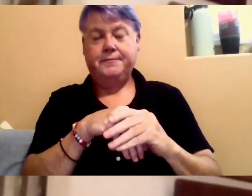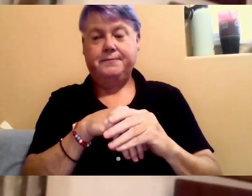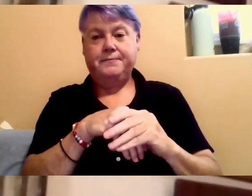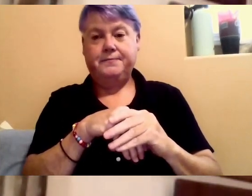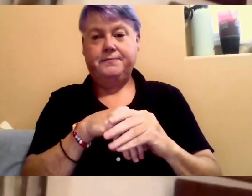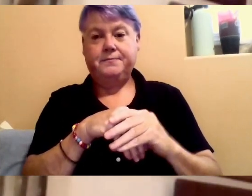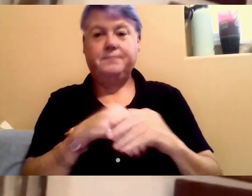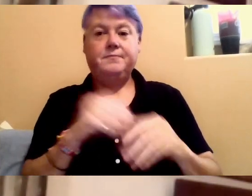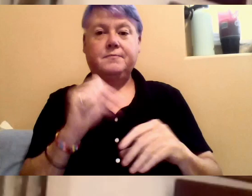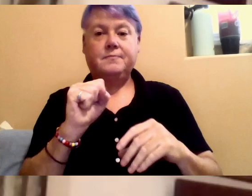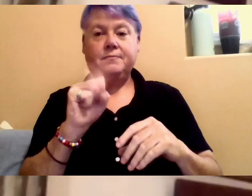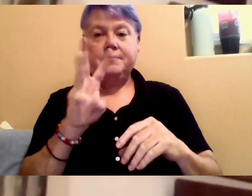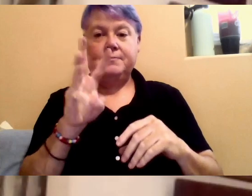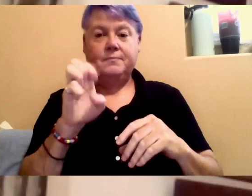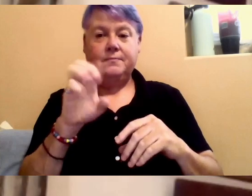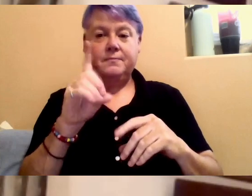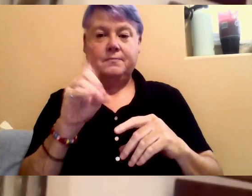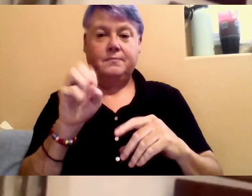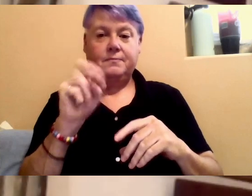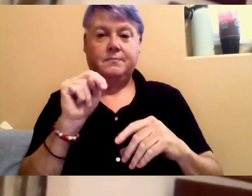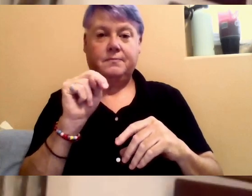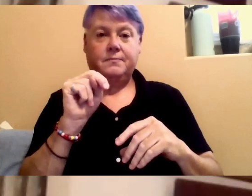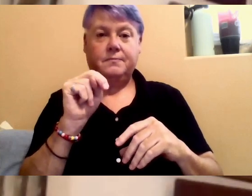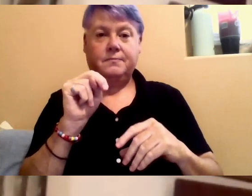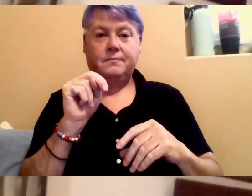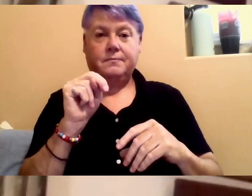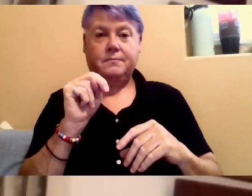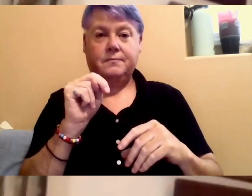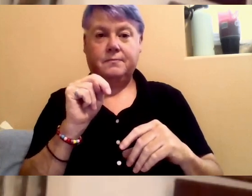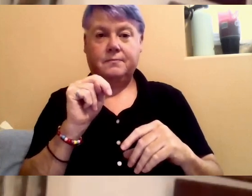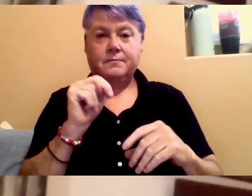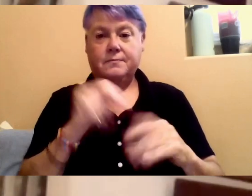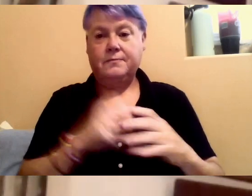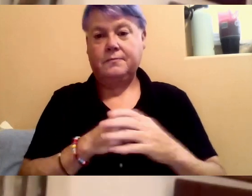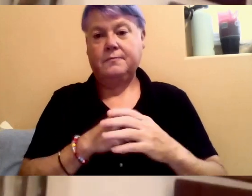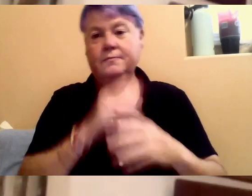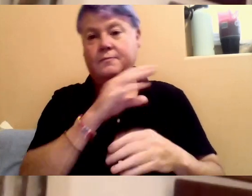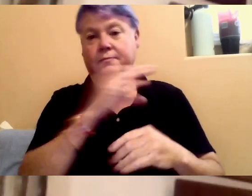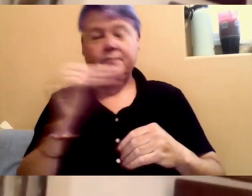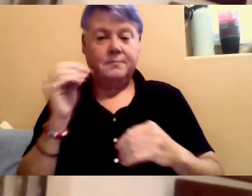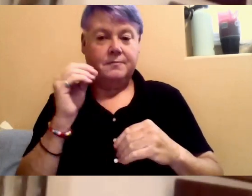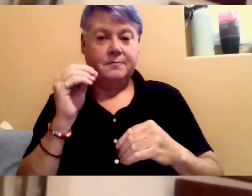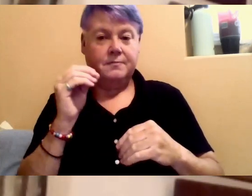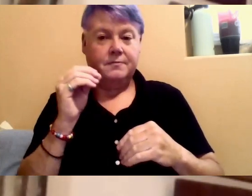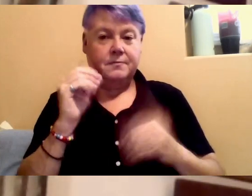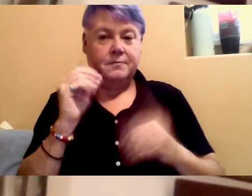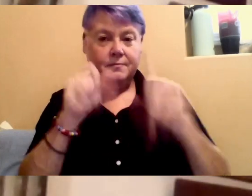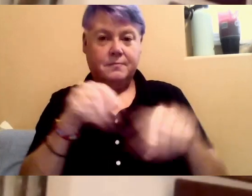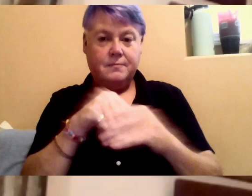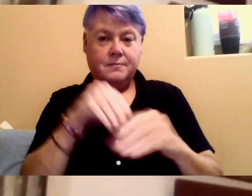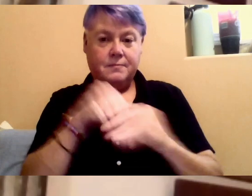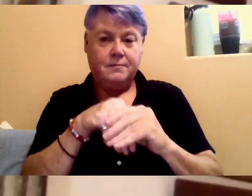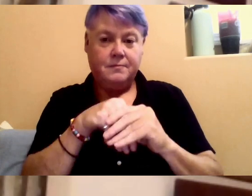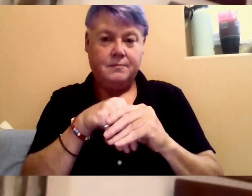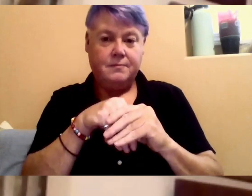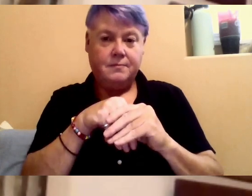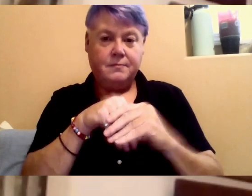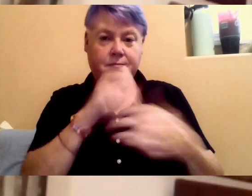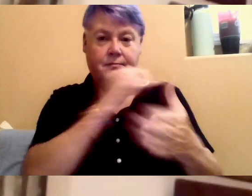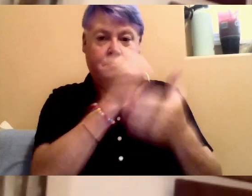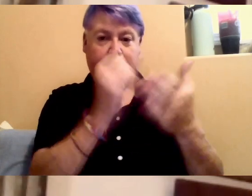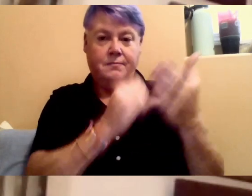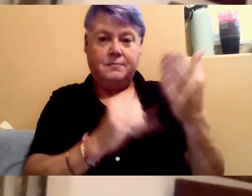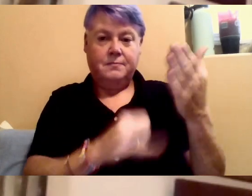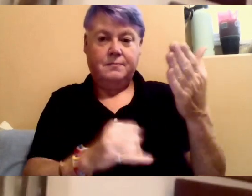Sweden, and I had an afternoon off, and I went into the art gallery